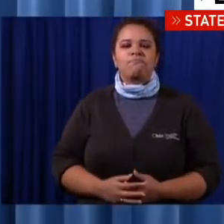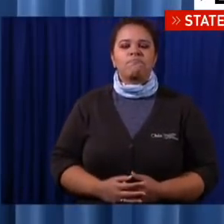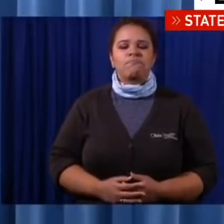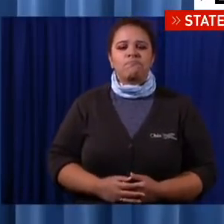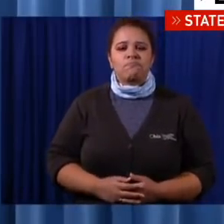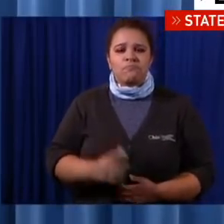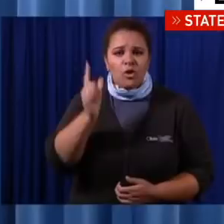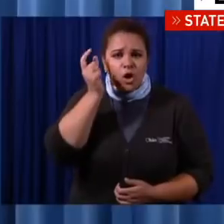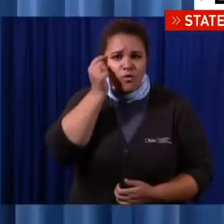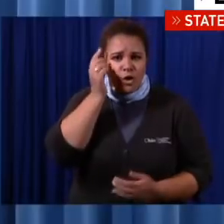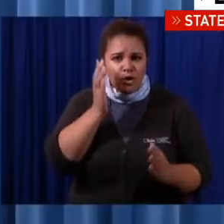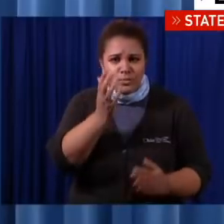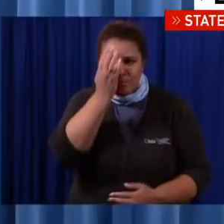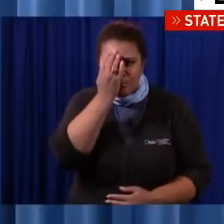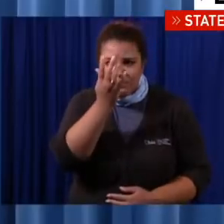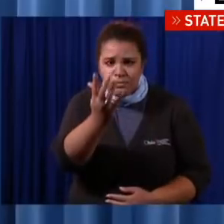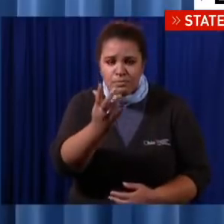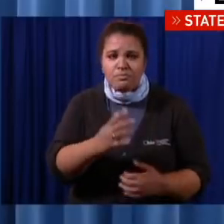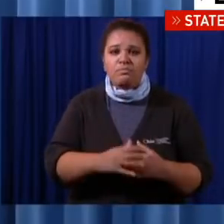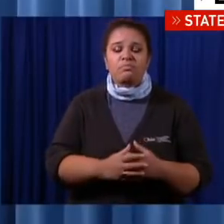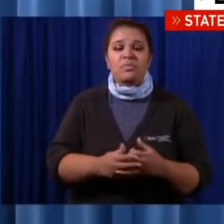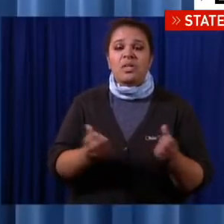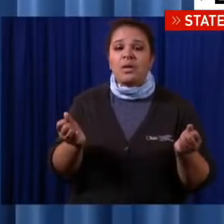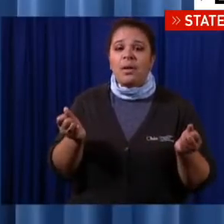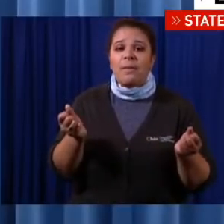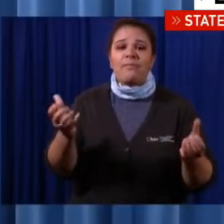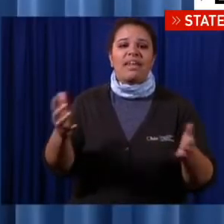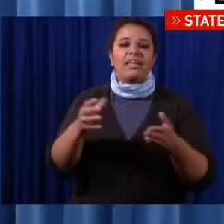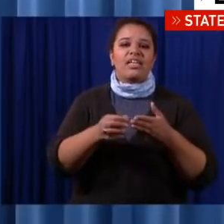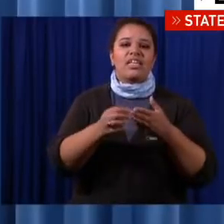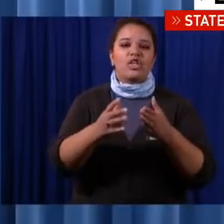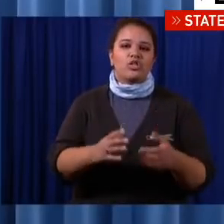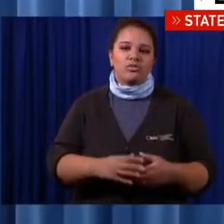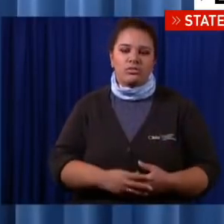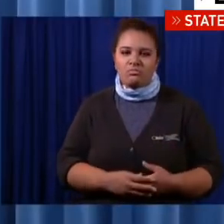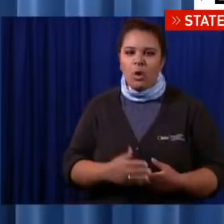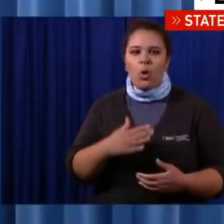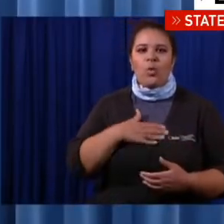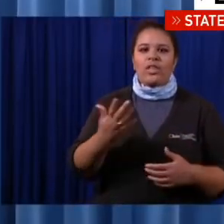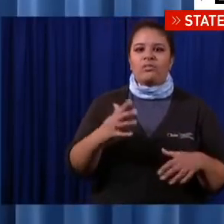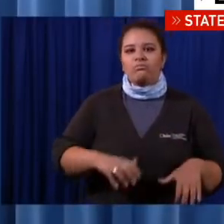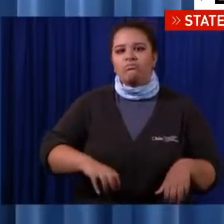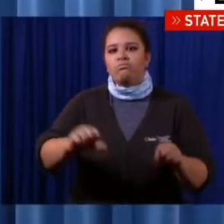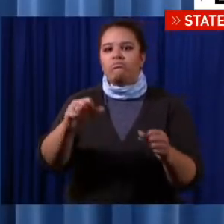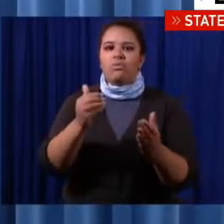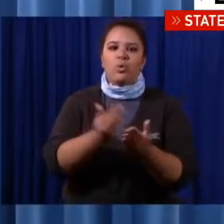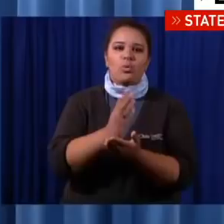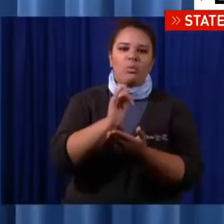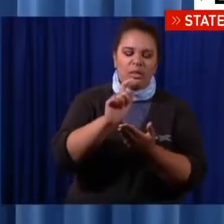to change, sign referendums, bills,